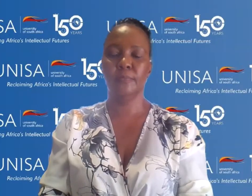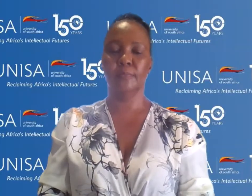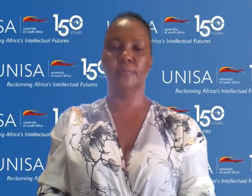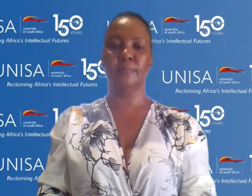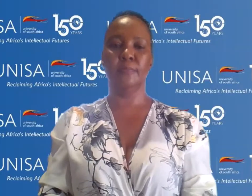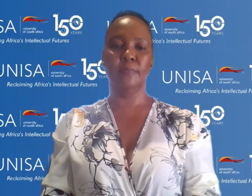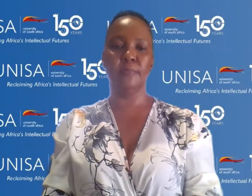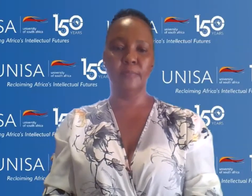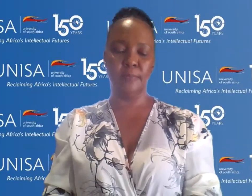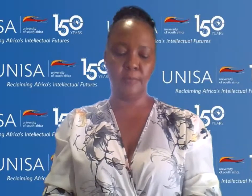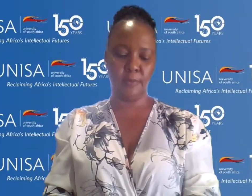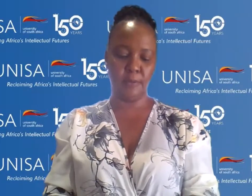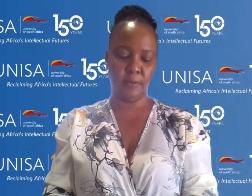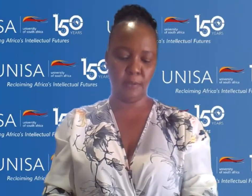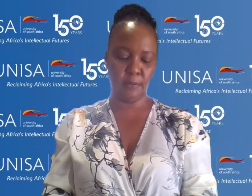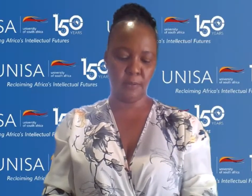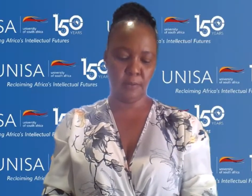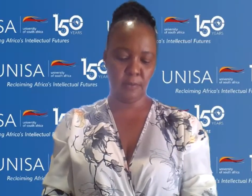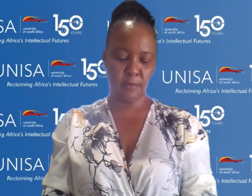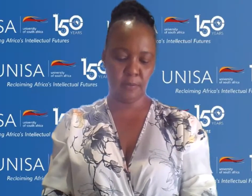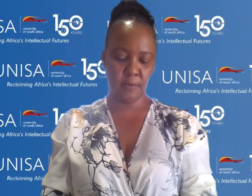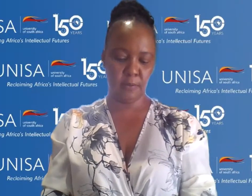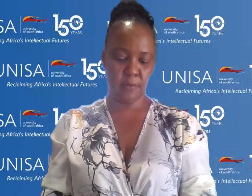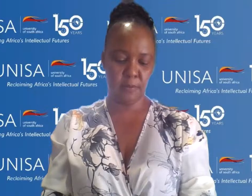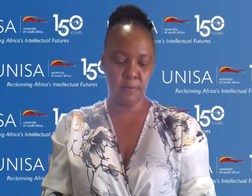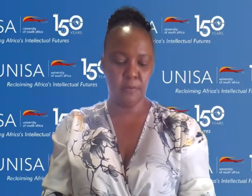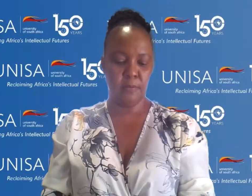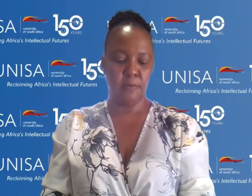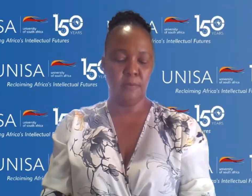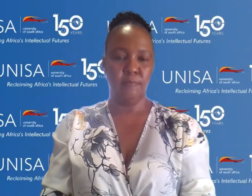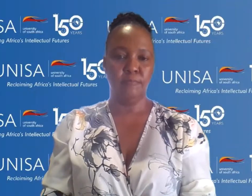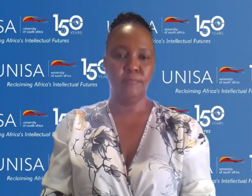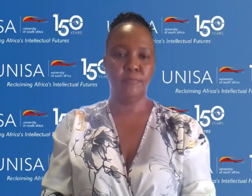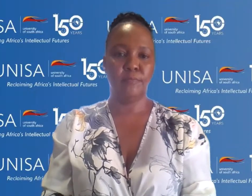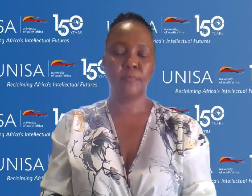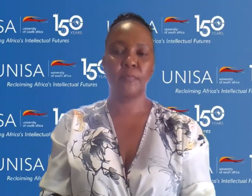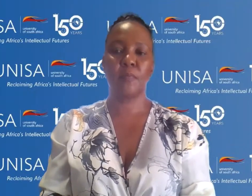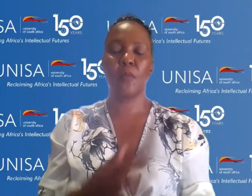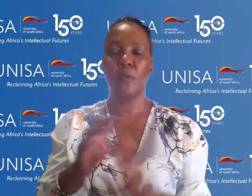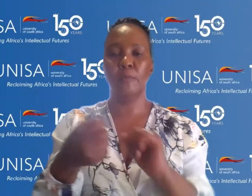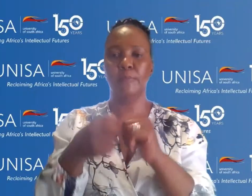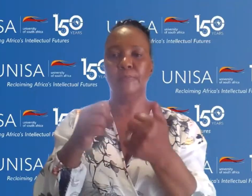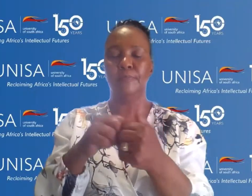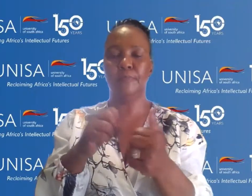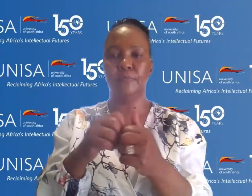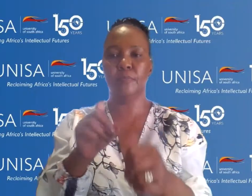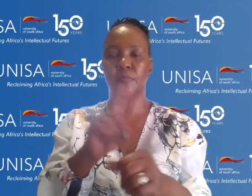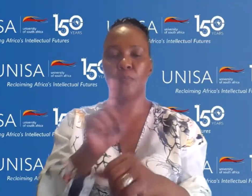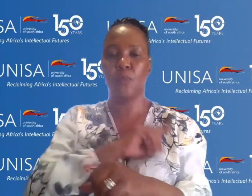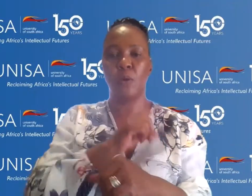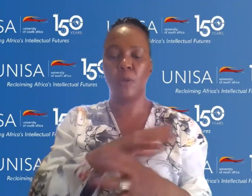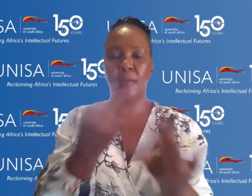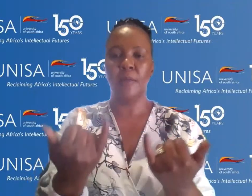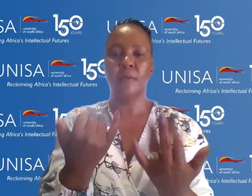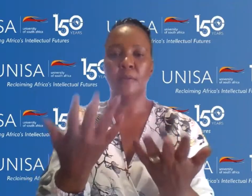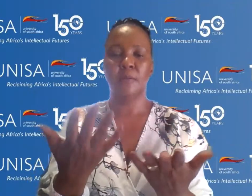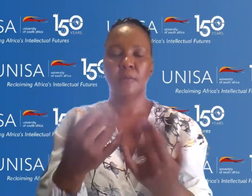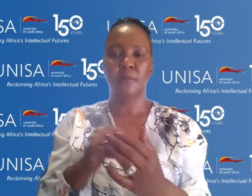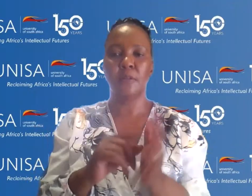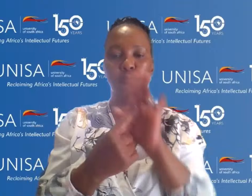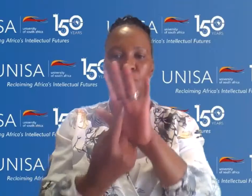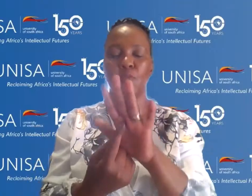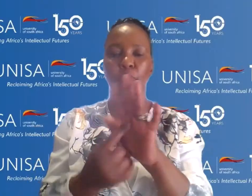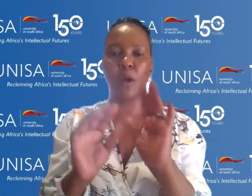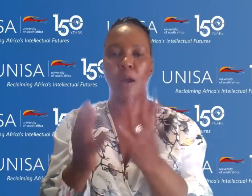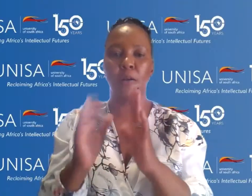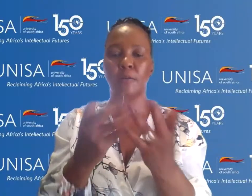Yes, storage. Okay, super. All right, no problem, guys. That's why we're here. Okay, so let me show you guys. Okay, how do we get